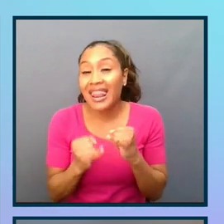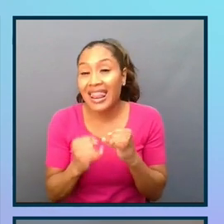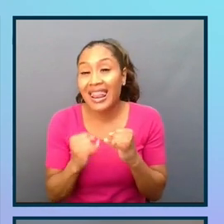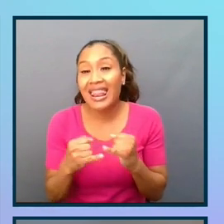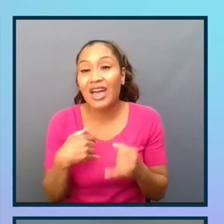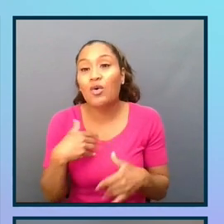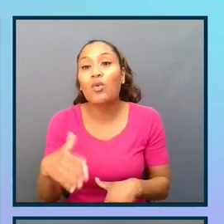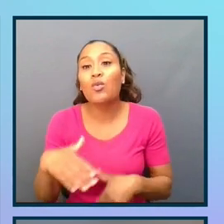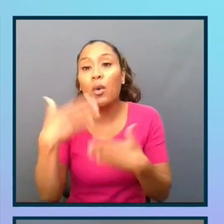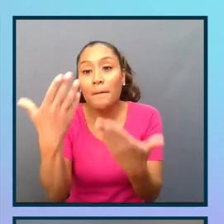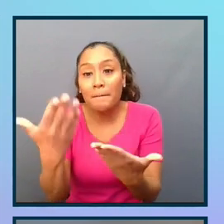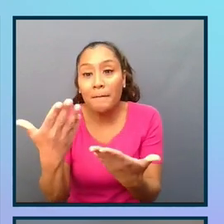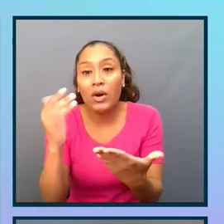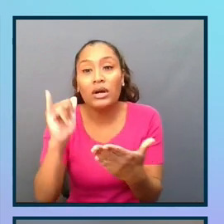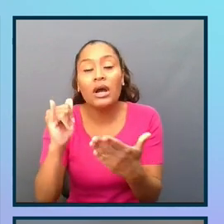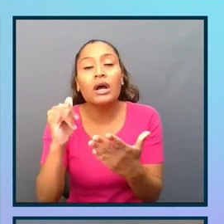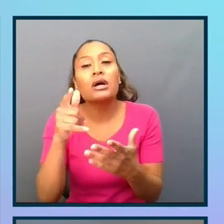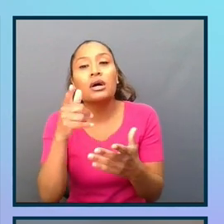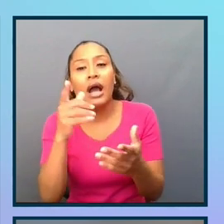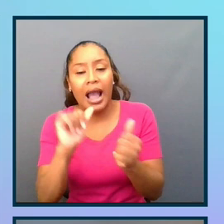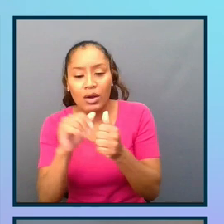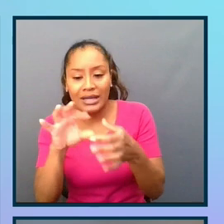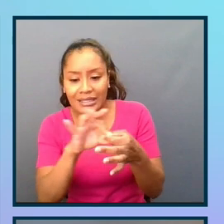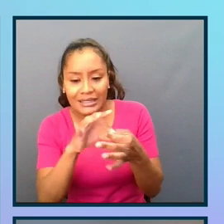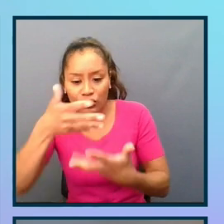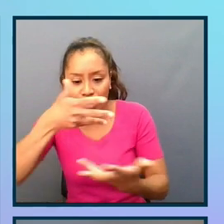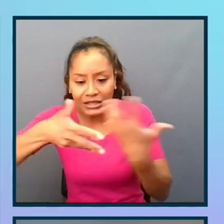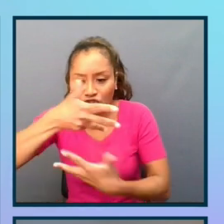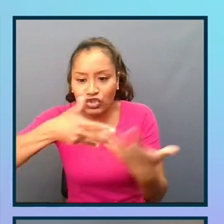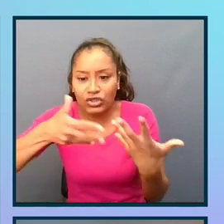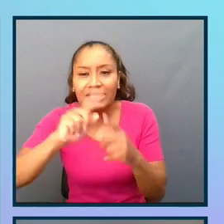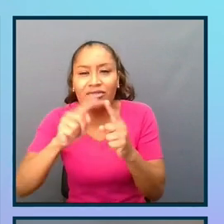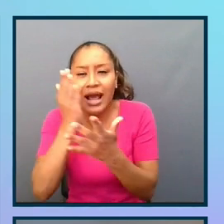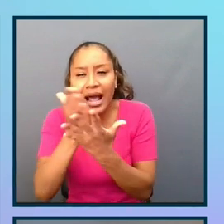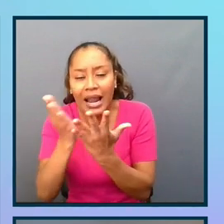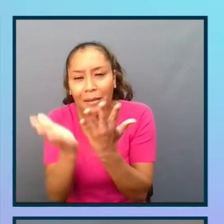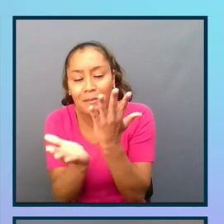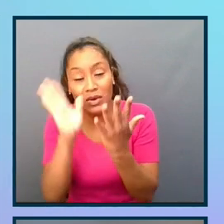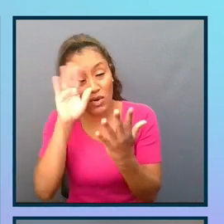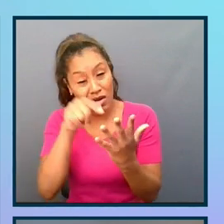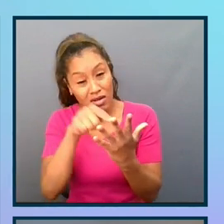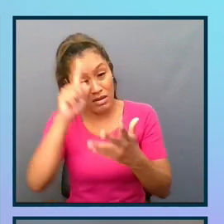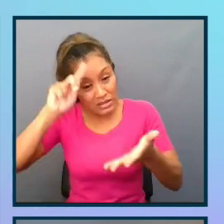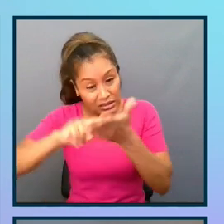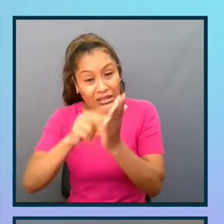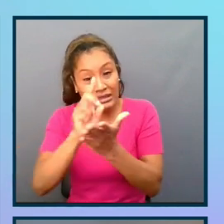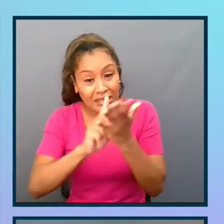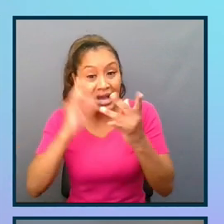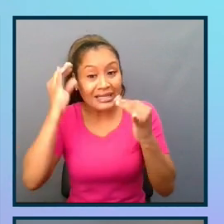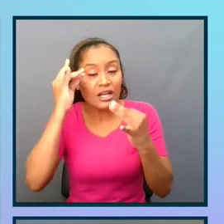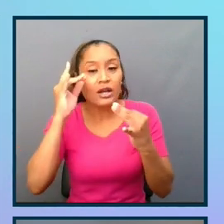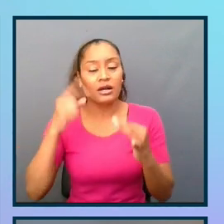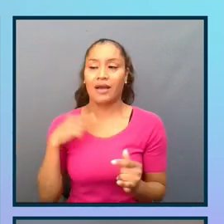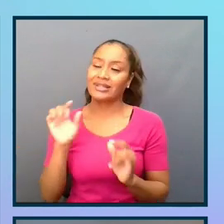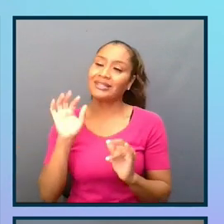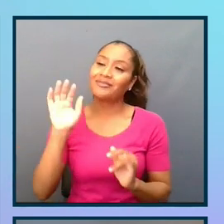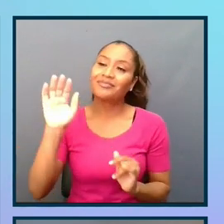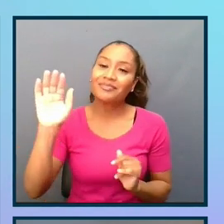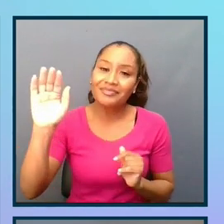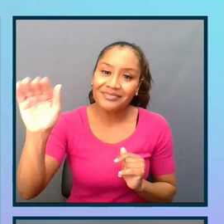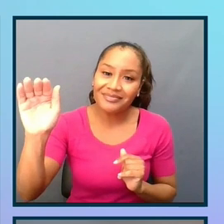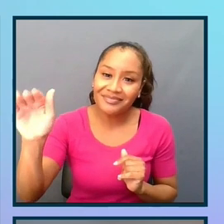the component's interaction and element states, as we find they're not always designed and considered if we don't provide a friendly